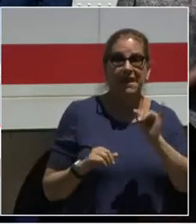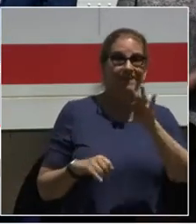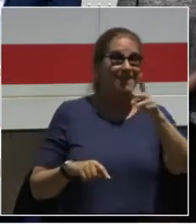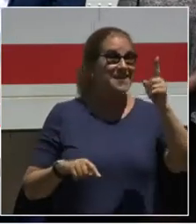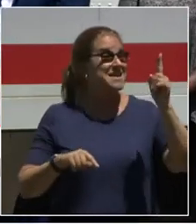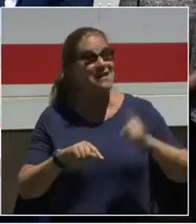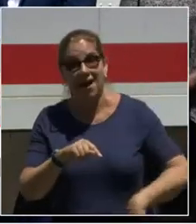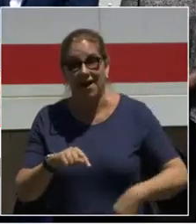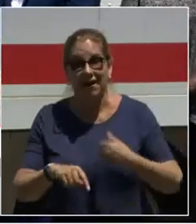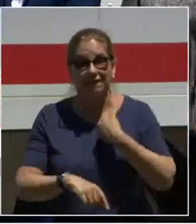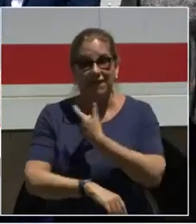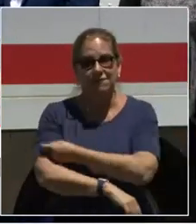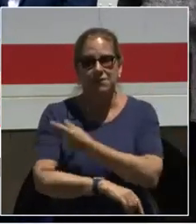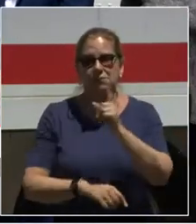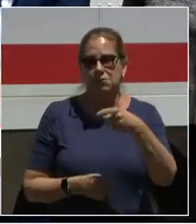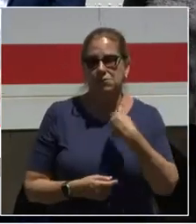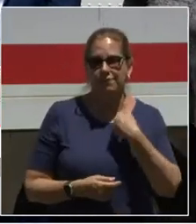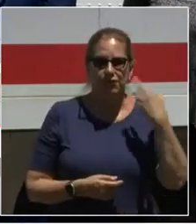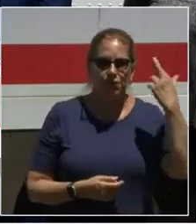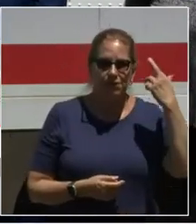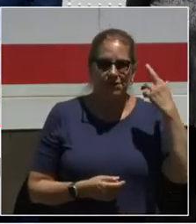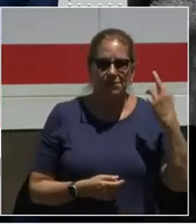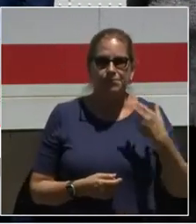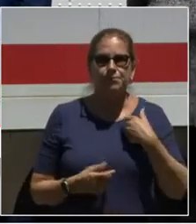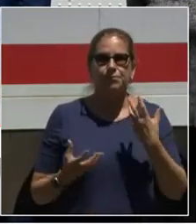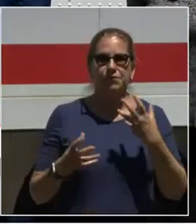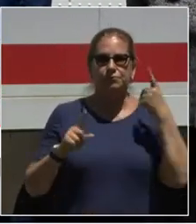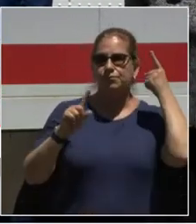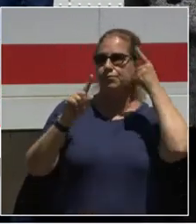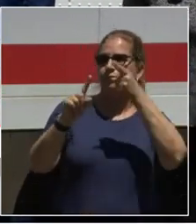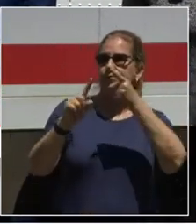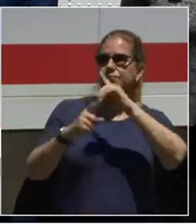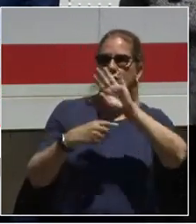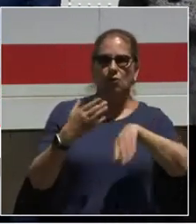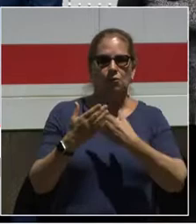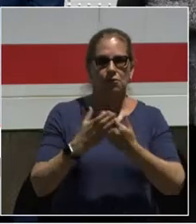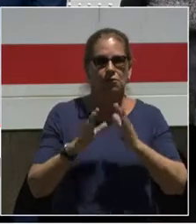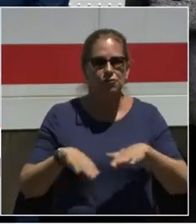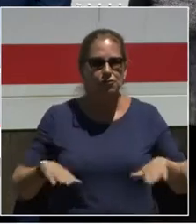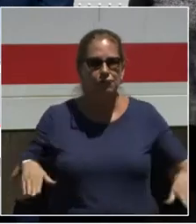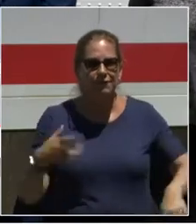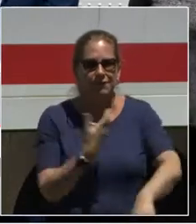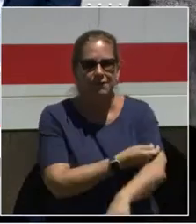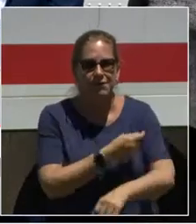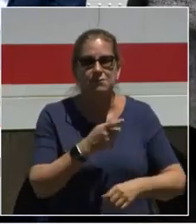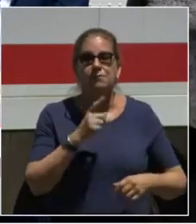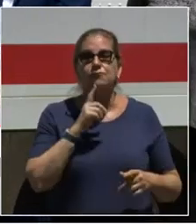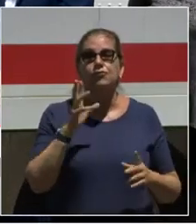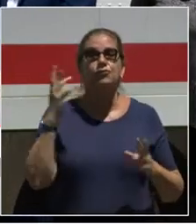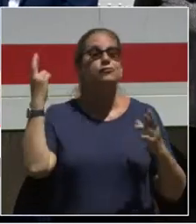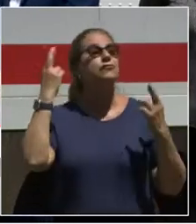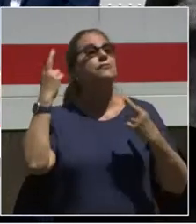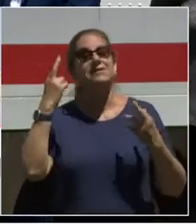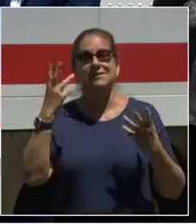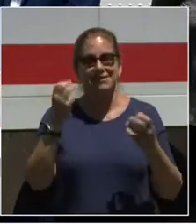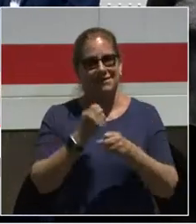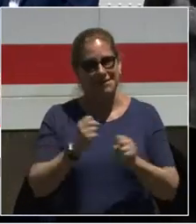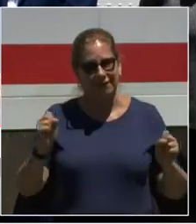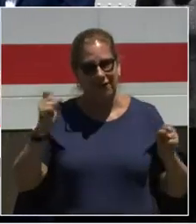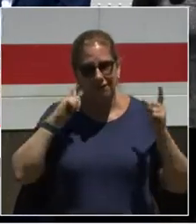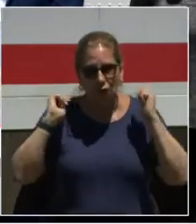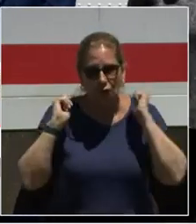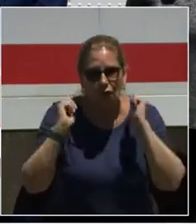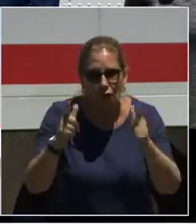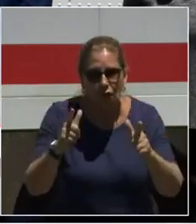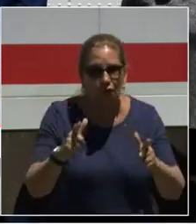children, we want to have all of our children vaccinated to close those gaps. Now, as the mayor said, and I really want to emphasize here, the best place to